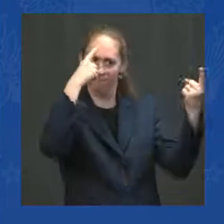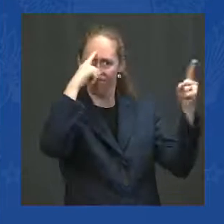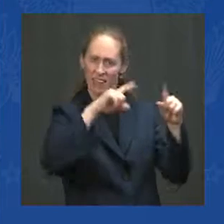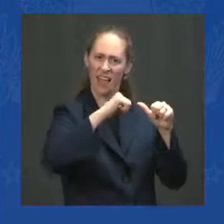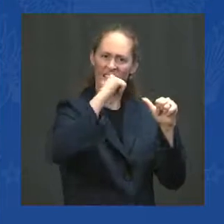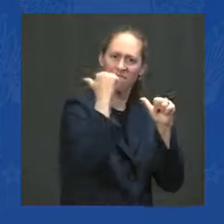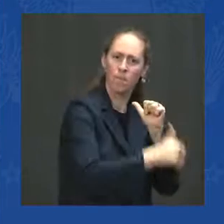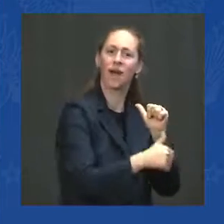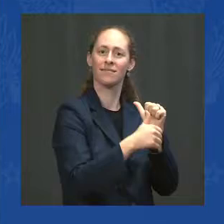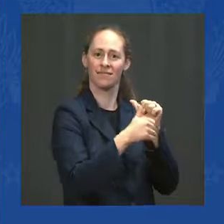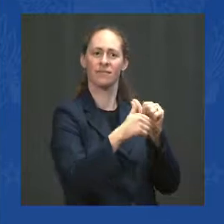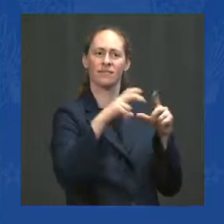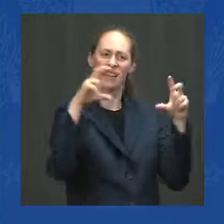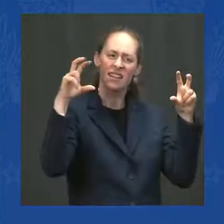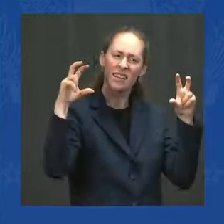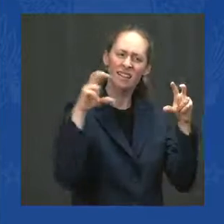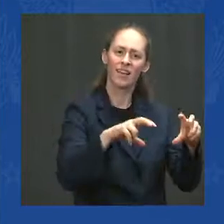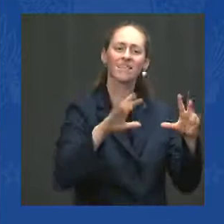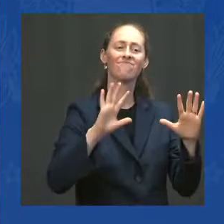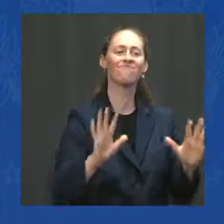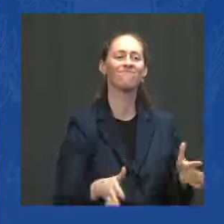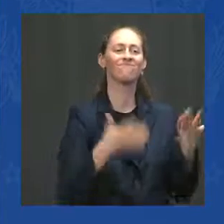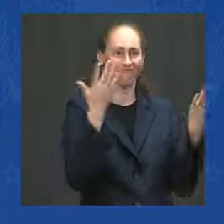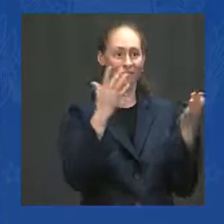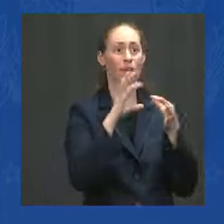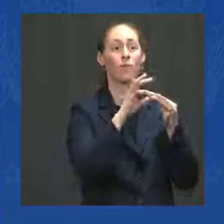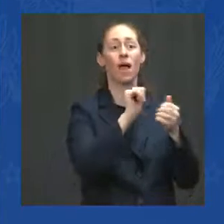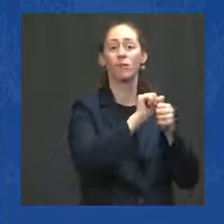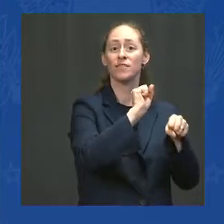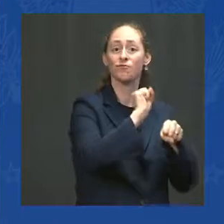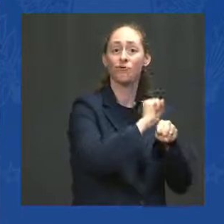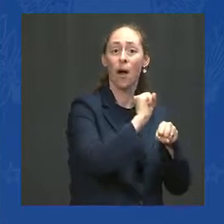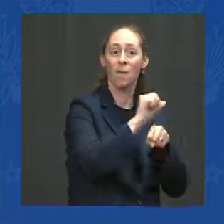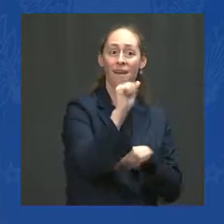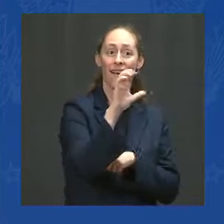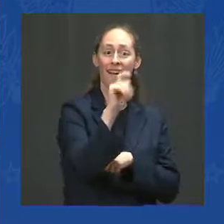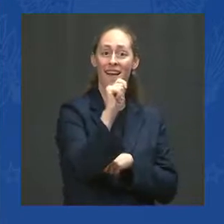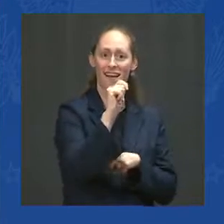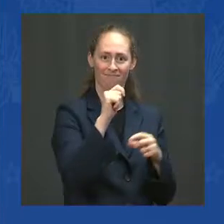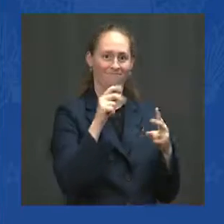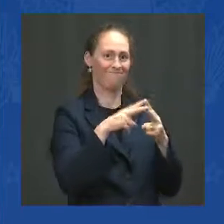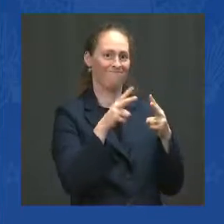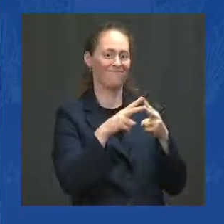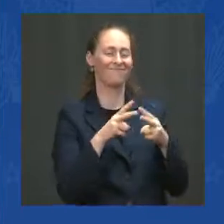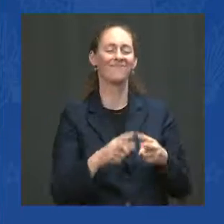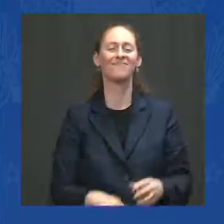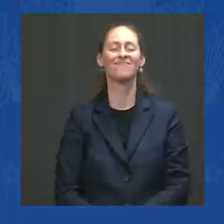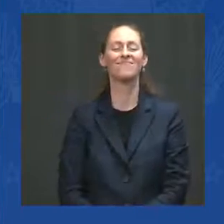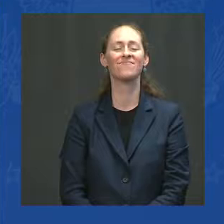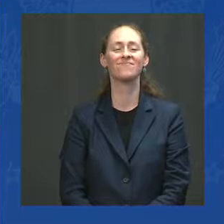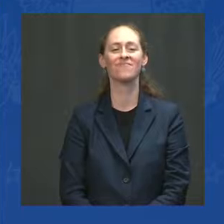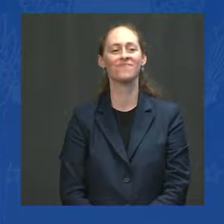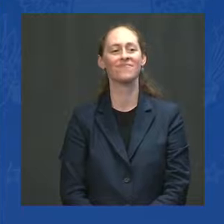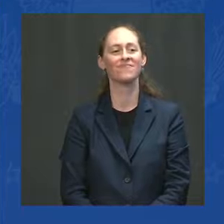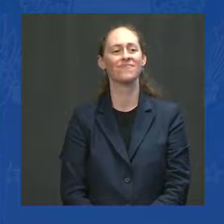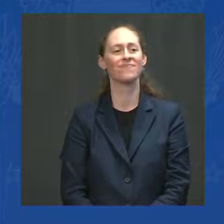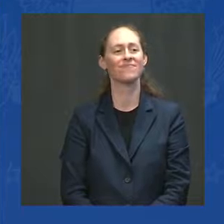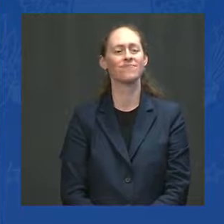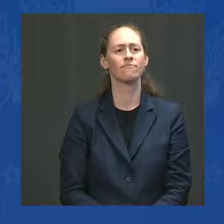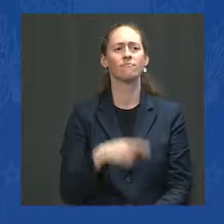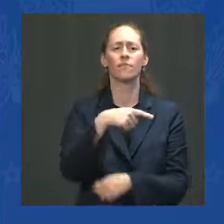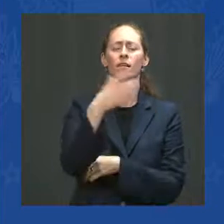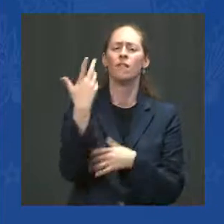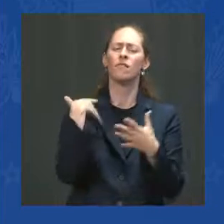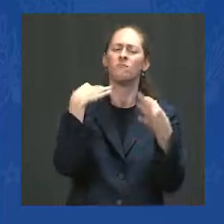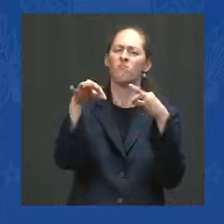Jobs Act. So let me describe just a little bit about why this bill is so important. It is an investment in